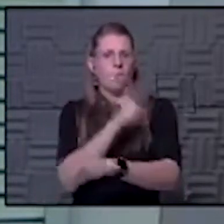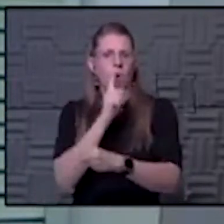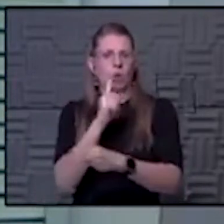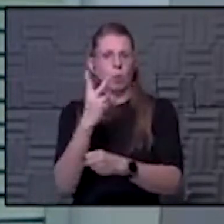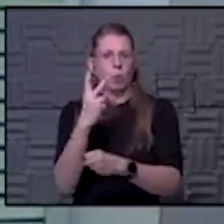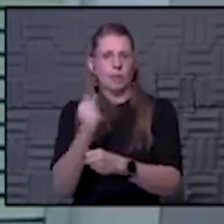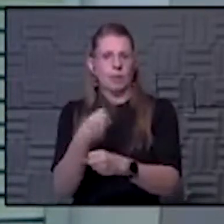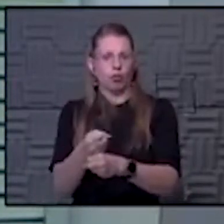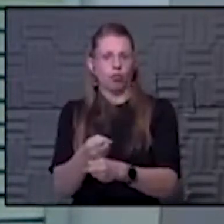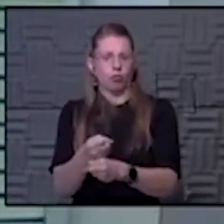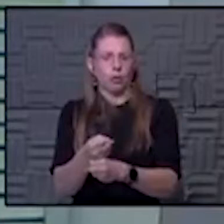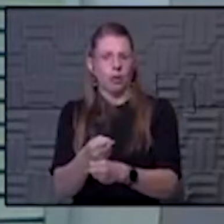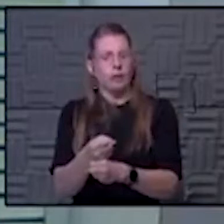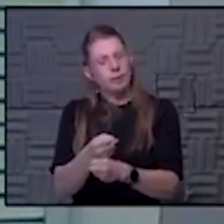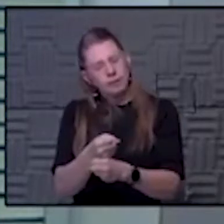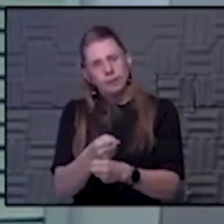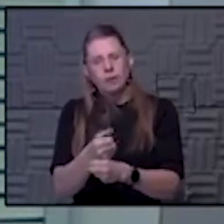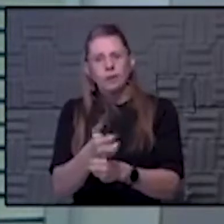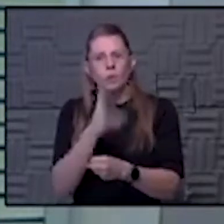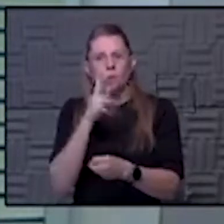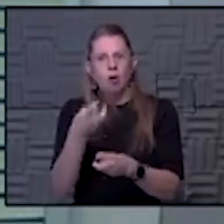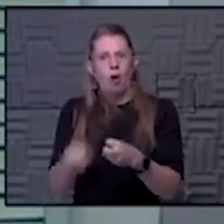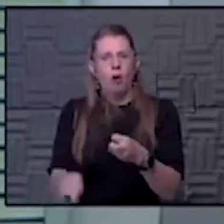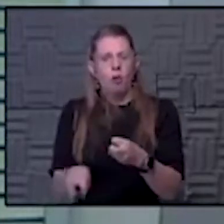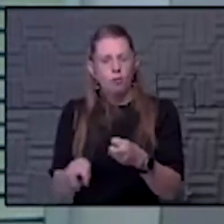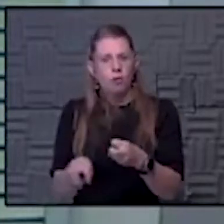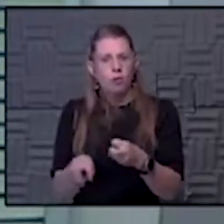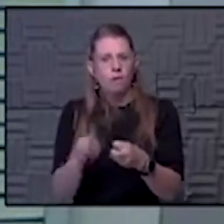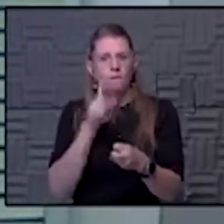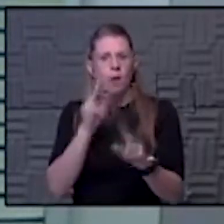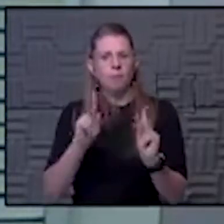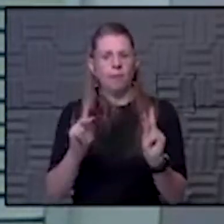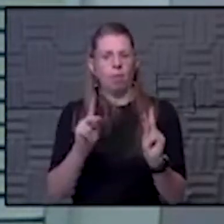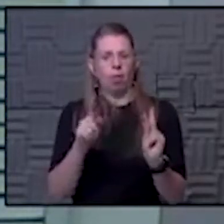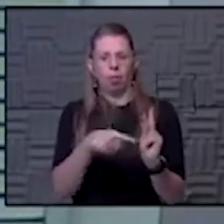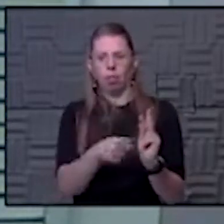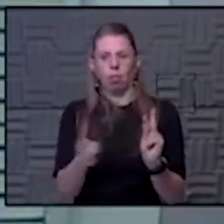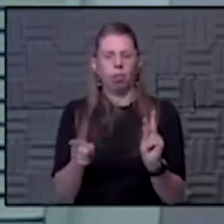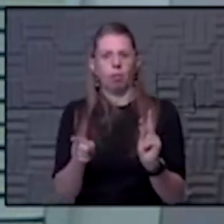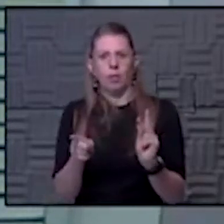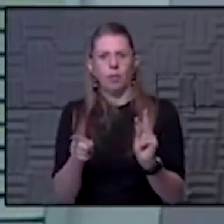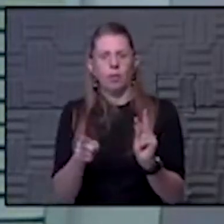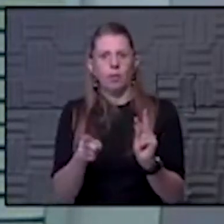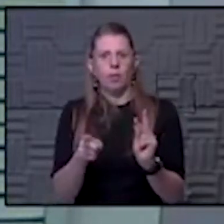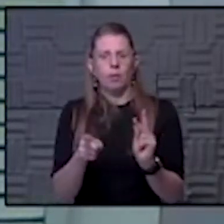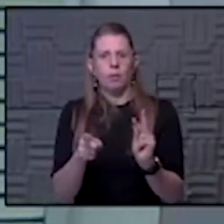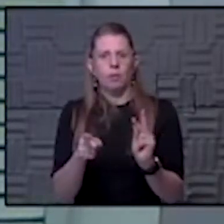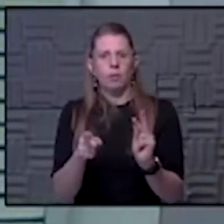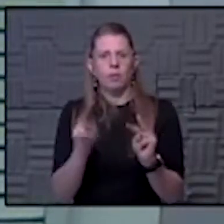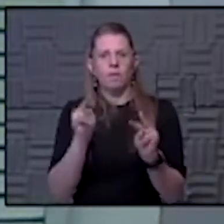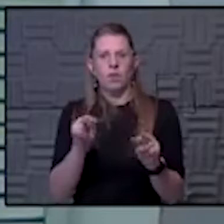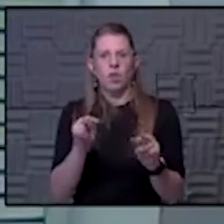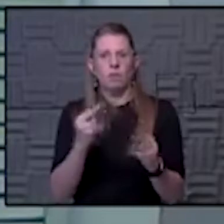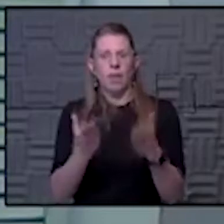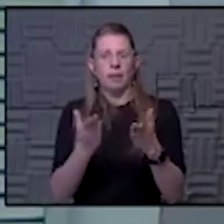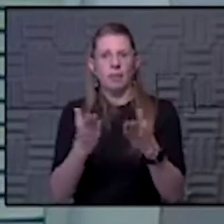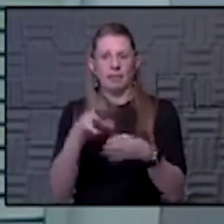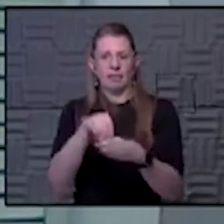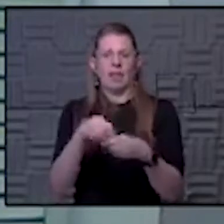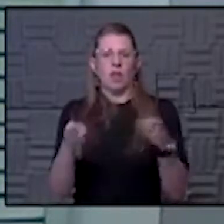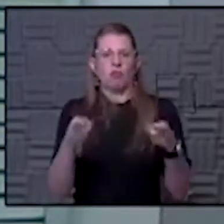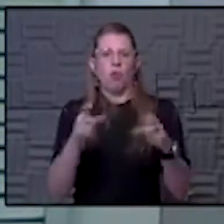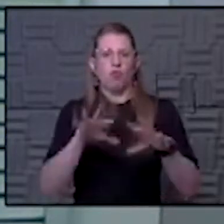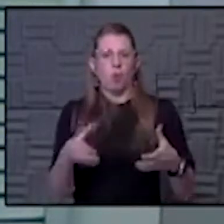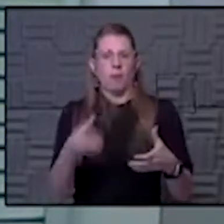I think that will be hard to be considered palatable by people who view that they might have been in the control group, especially